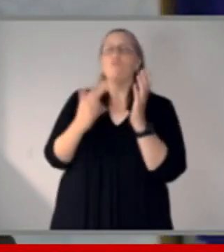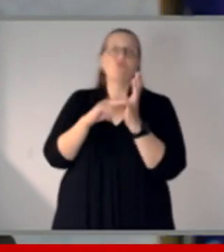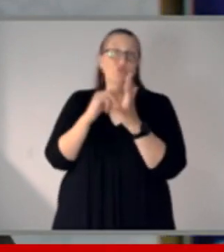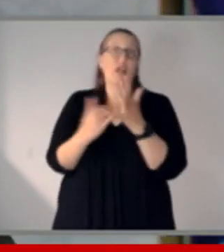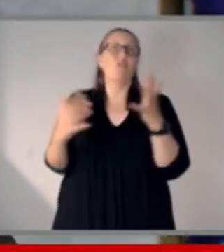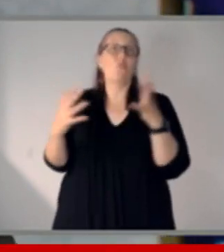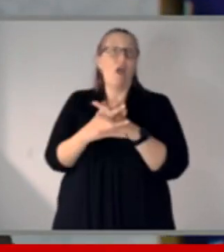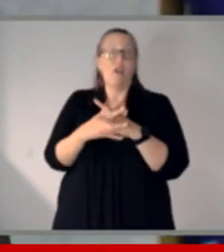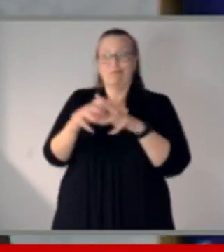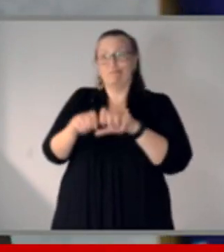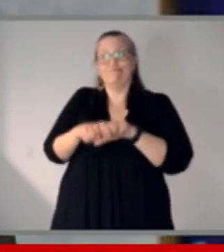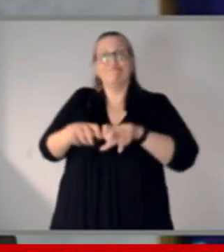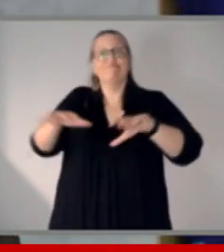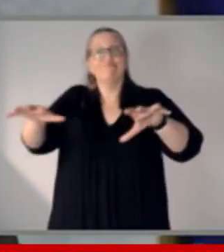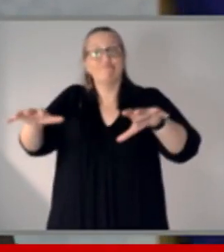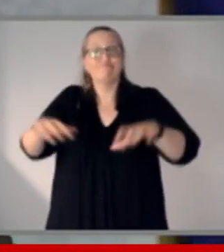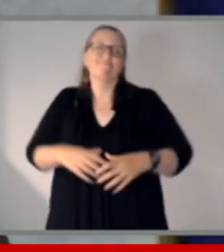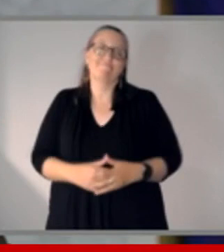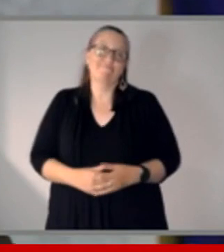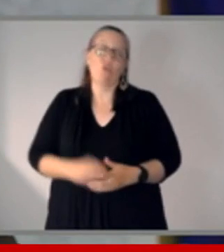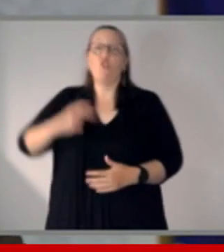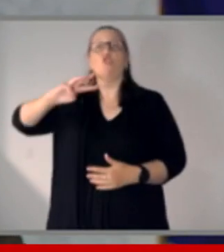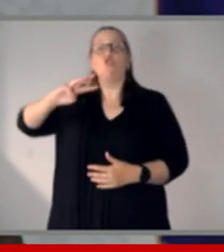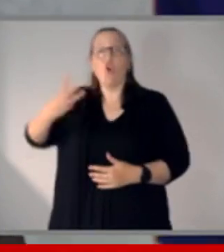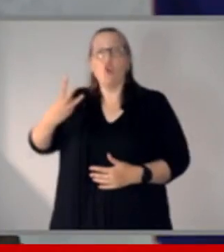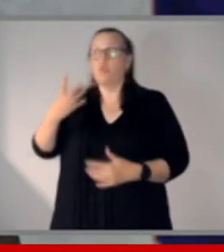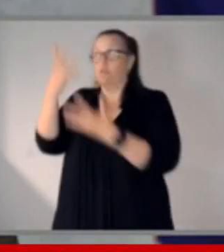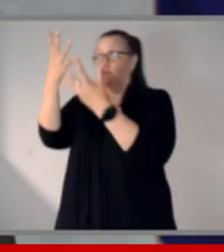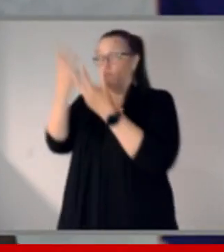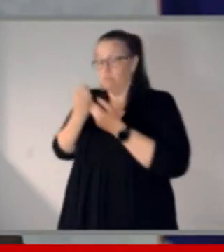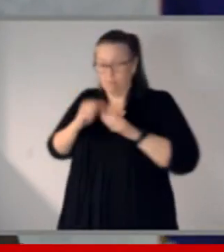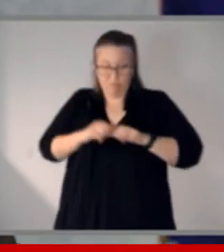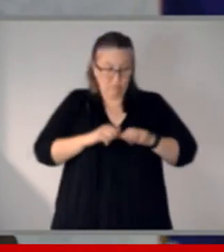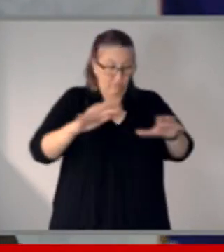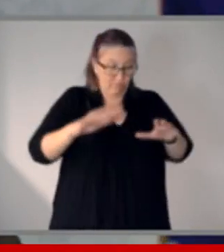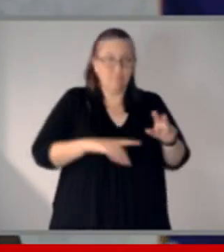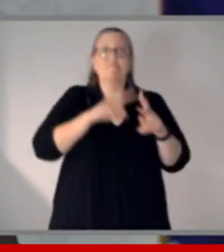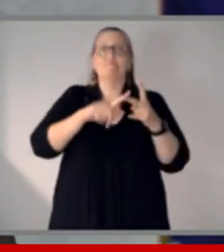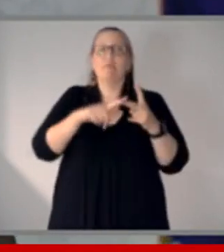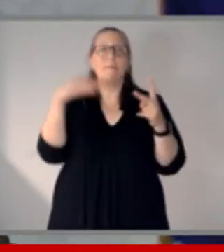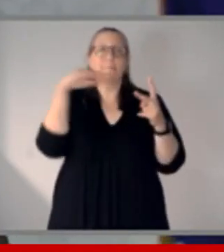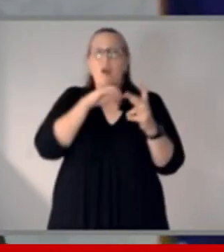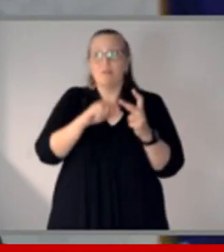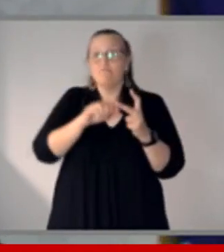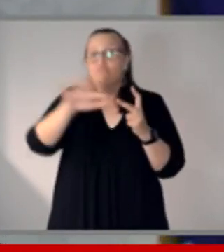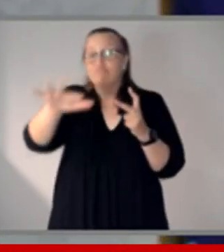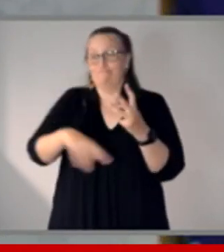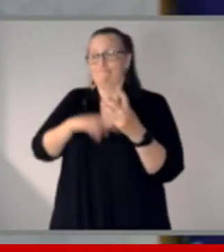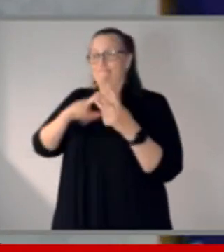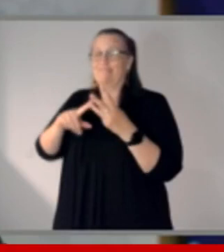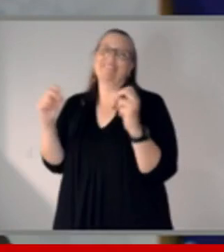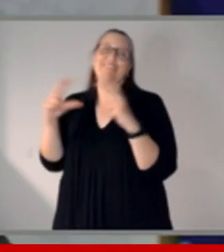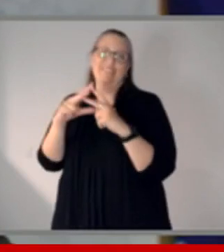have active outbreaks at the moment in 4 of our 8 jurisdictions. In